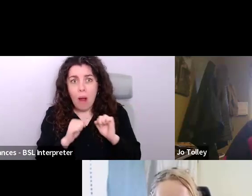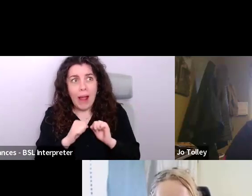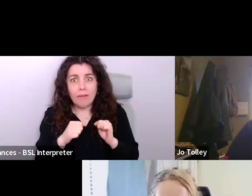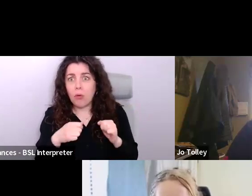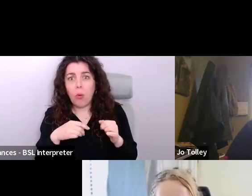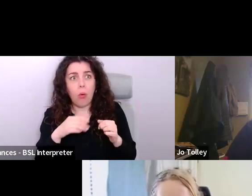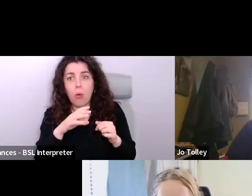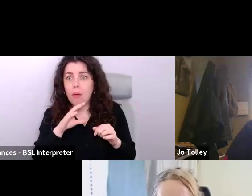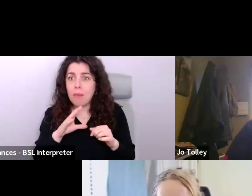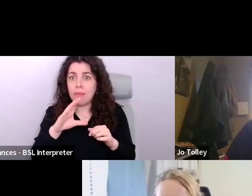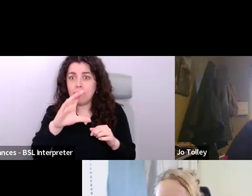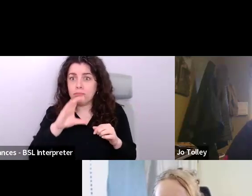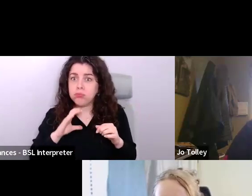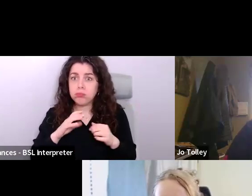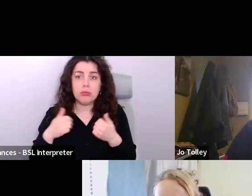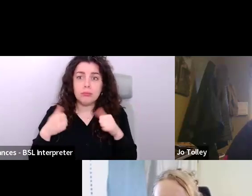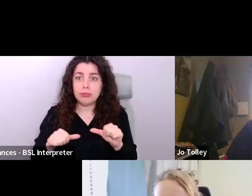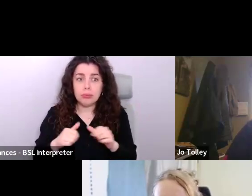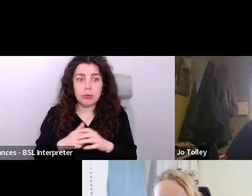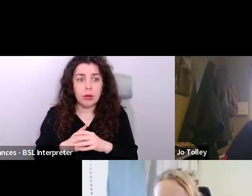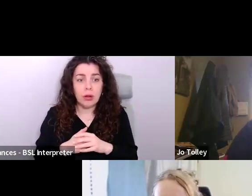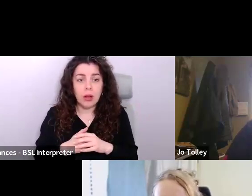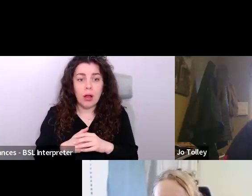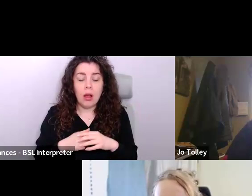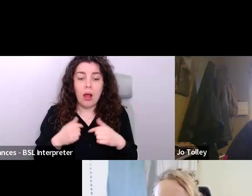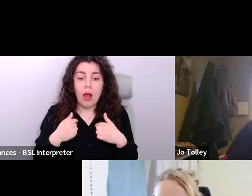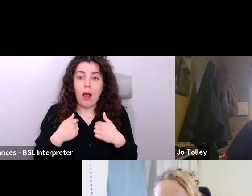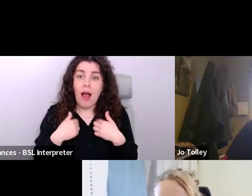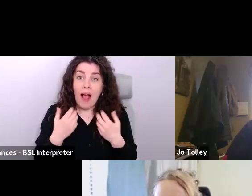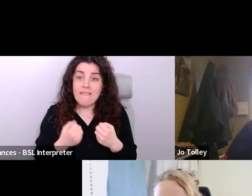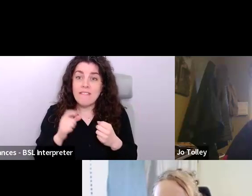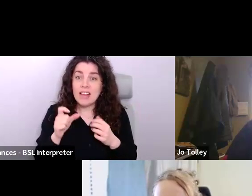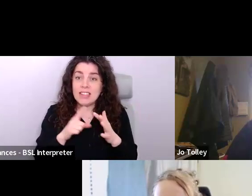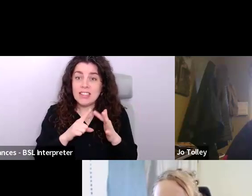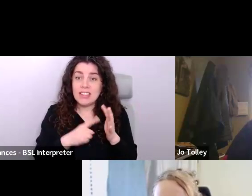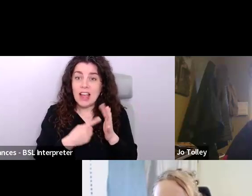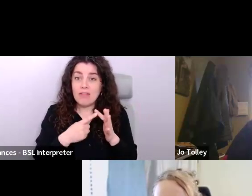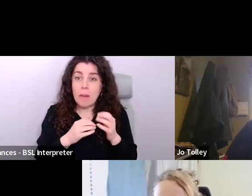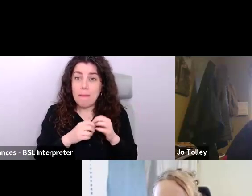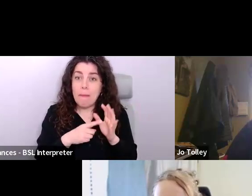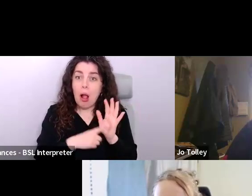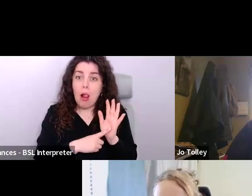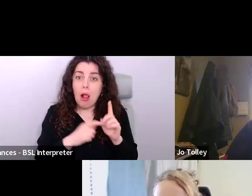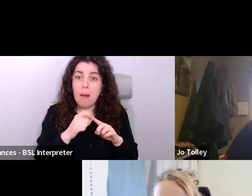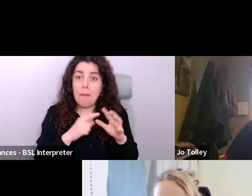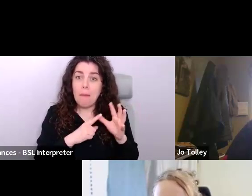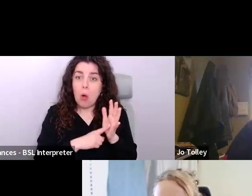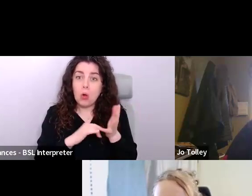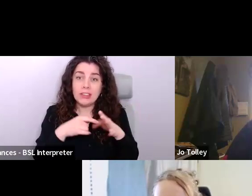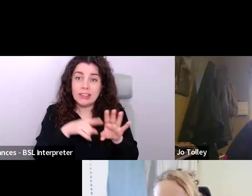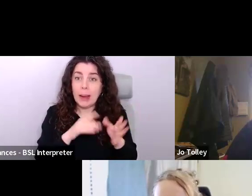I have cerebral palsy, and for me that means that I'm a full-time wheelchair user